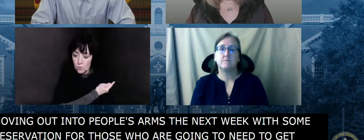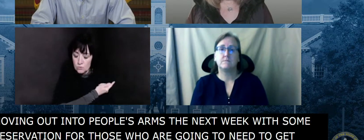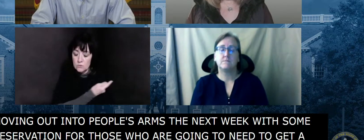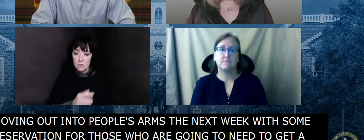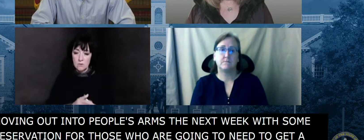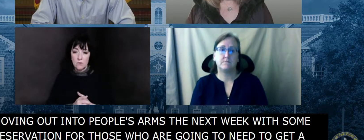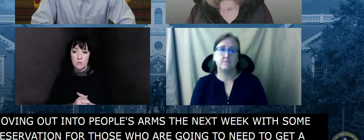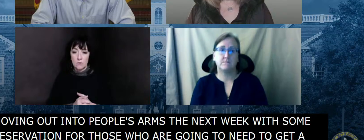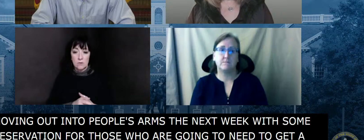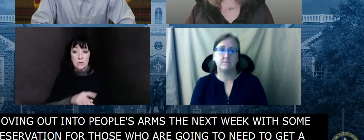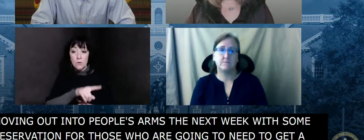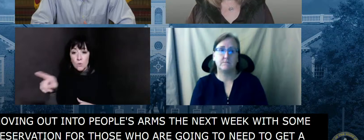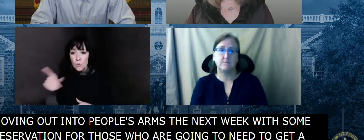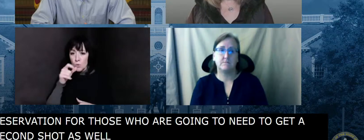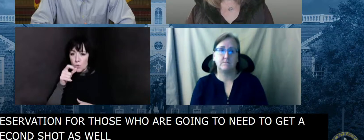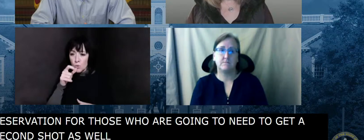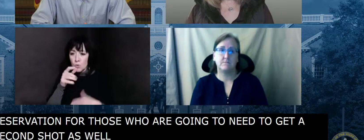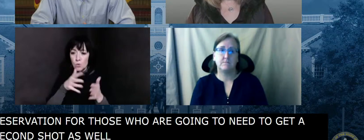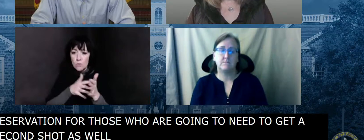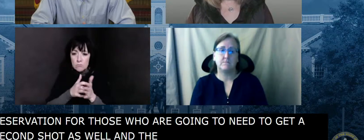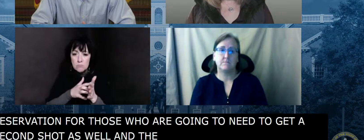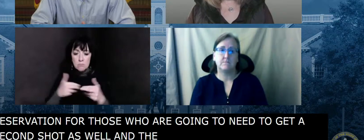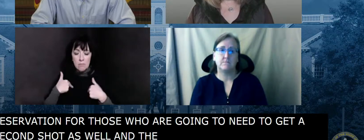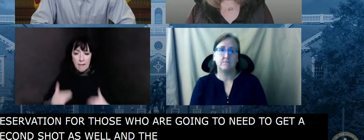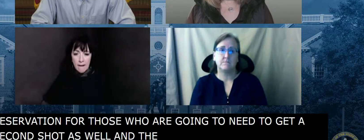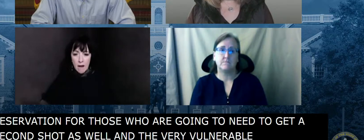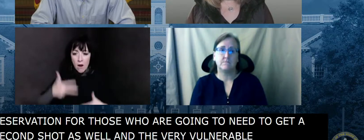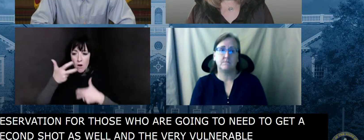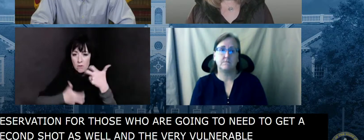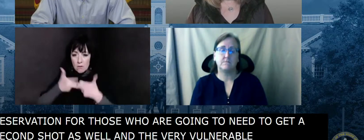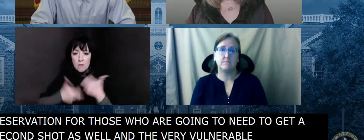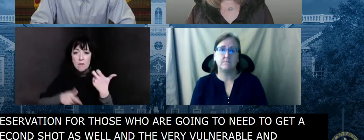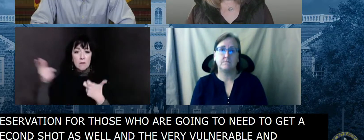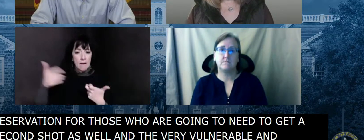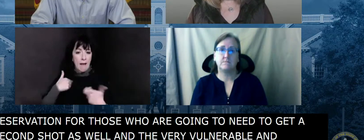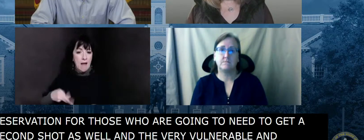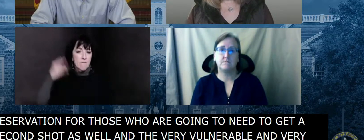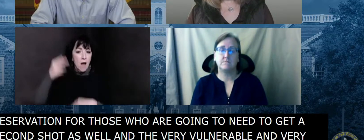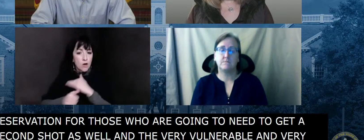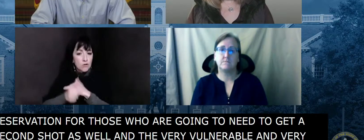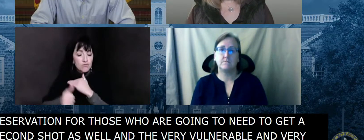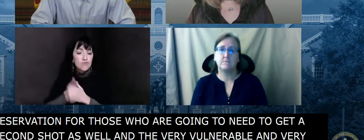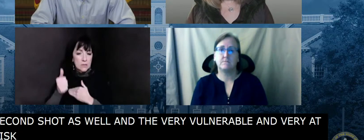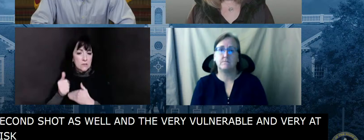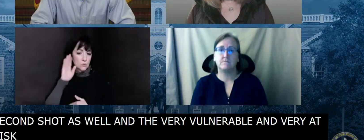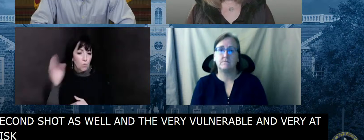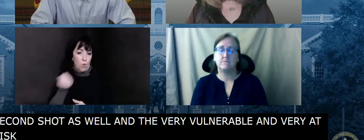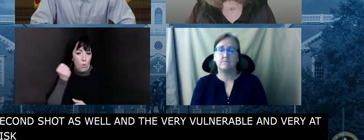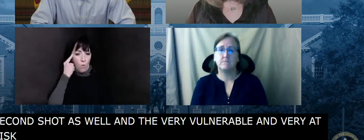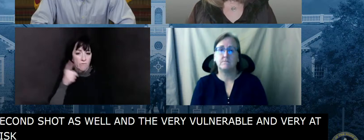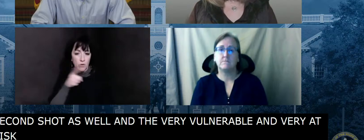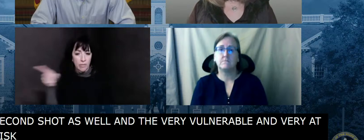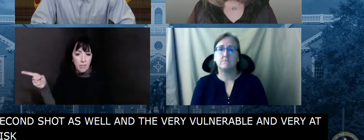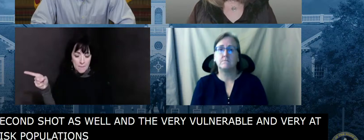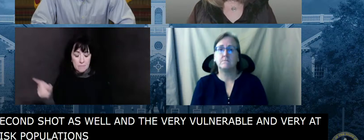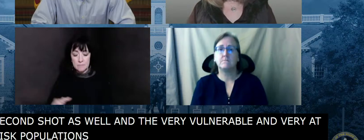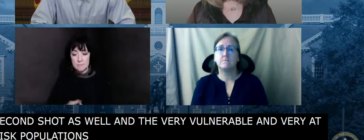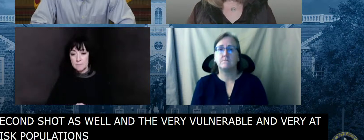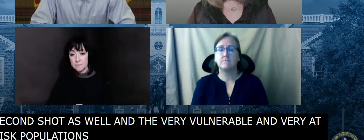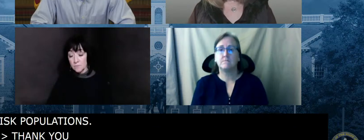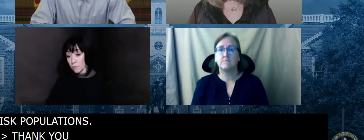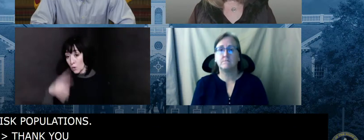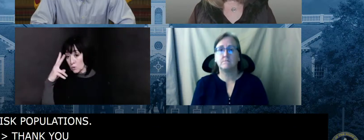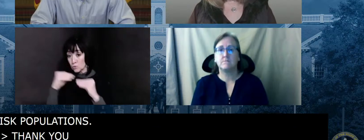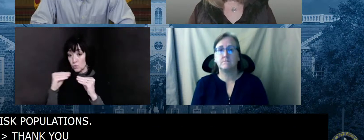the very vulnerable and very at-risk populations. Thank you, Governor. We're going to do 2 more questions and then go to